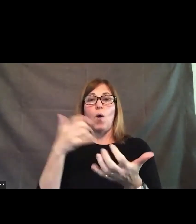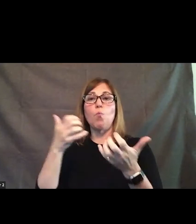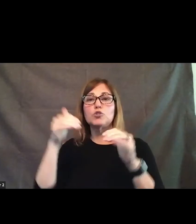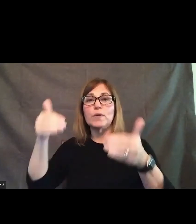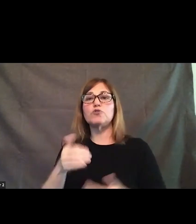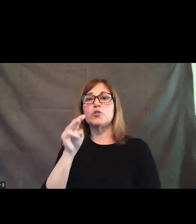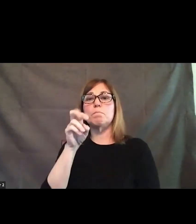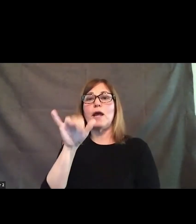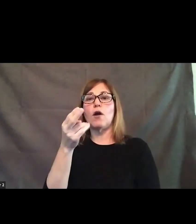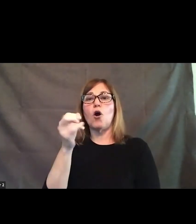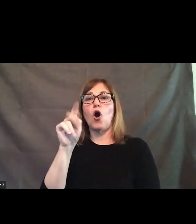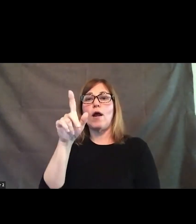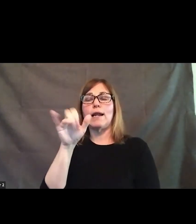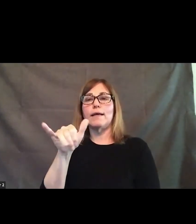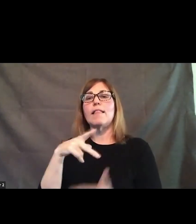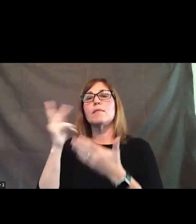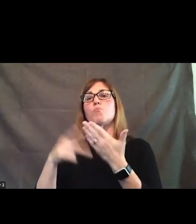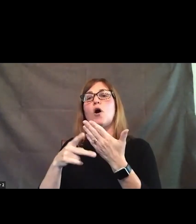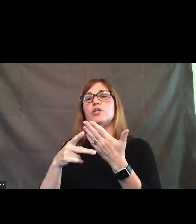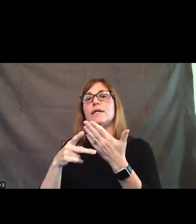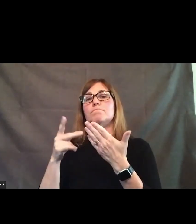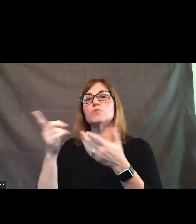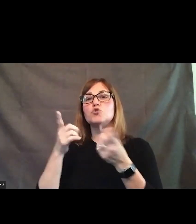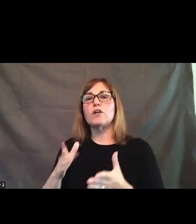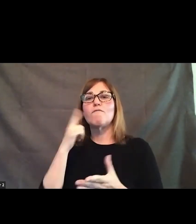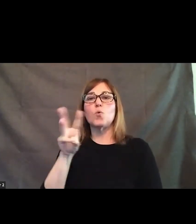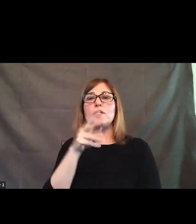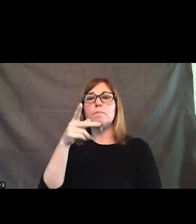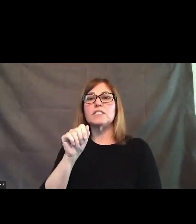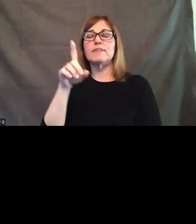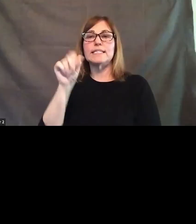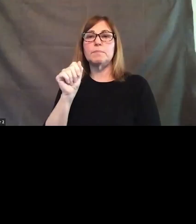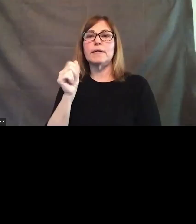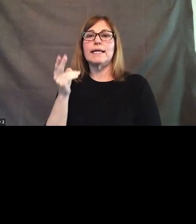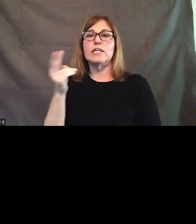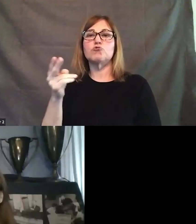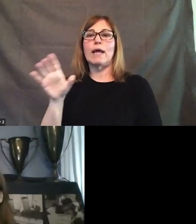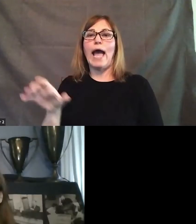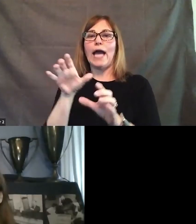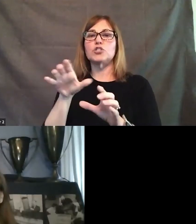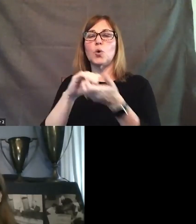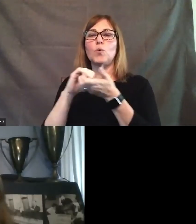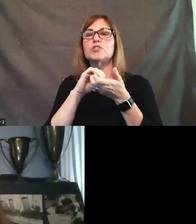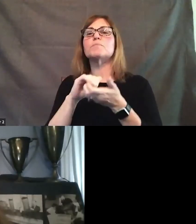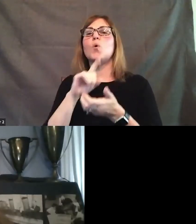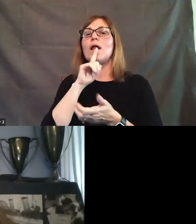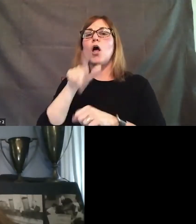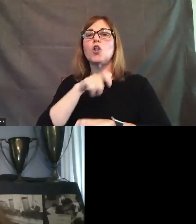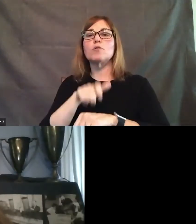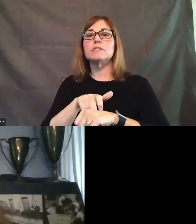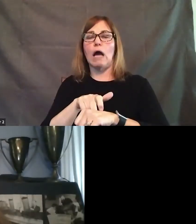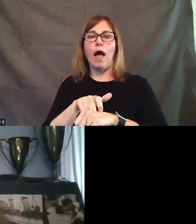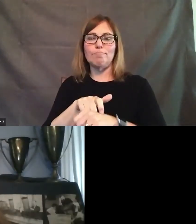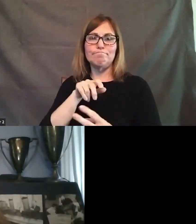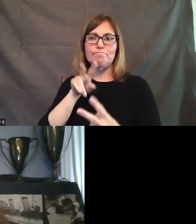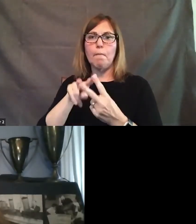the Project Director of the Western Pennsylvania Disability History and Action Consortium, a longtime partner of the History Center, who